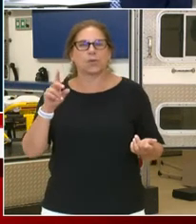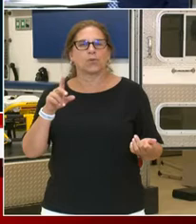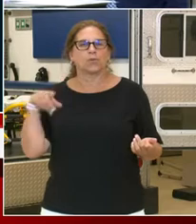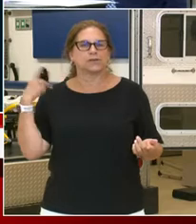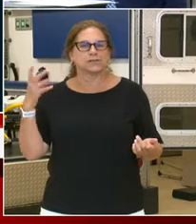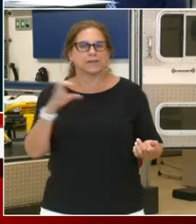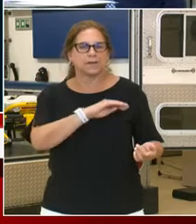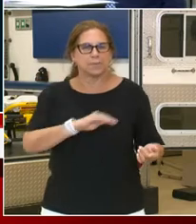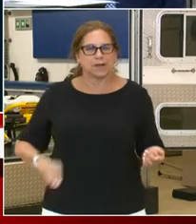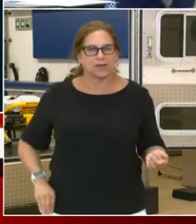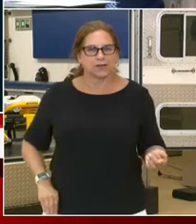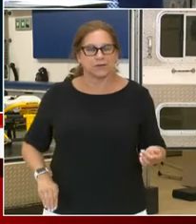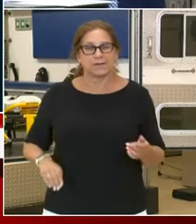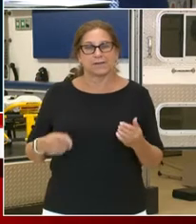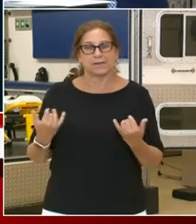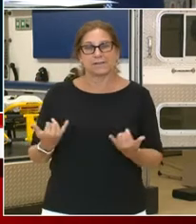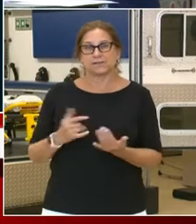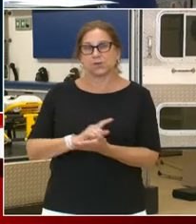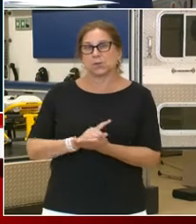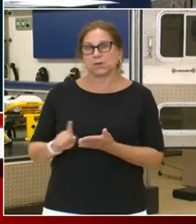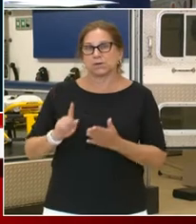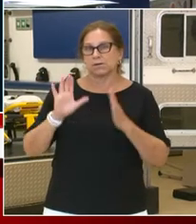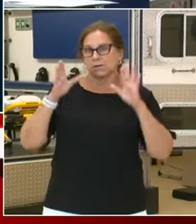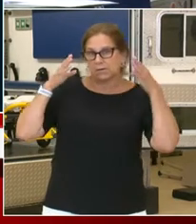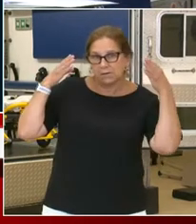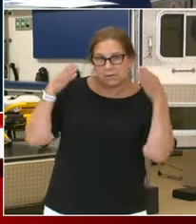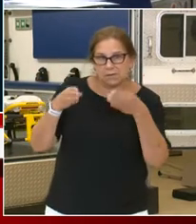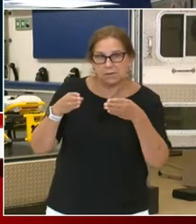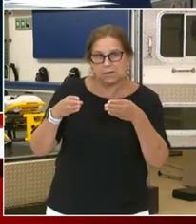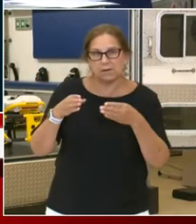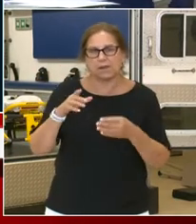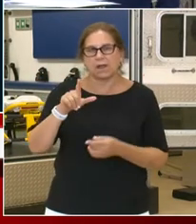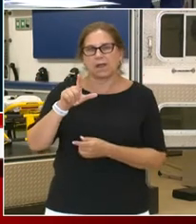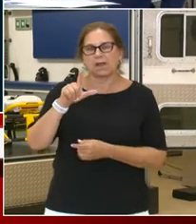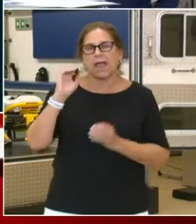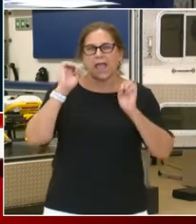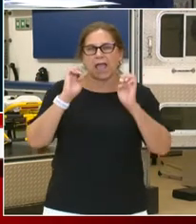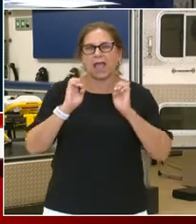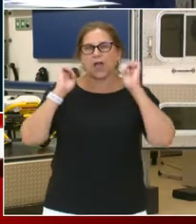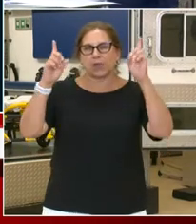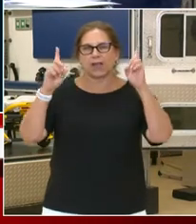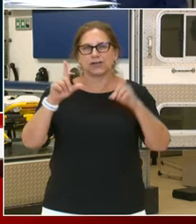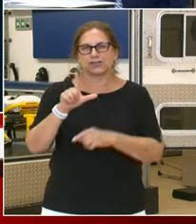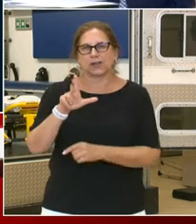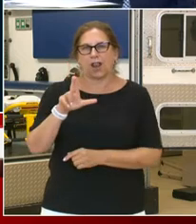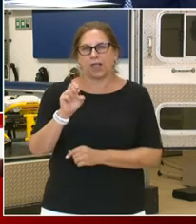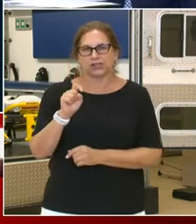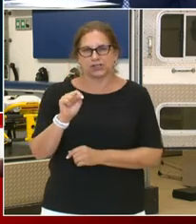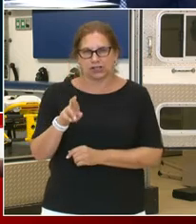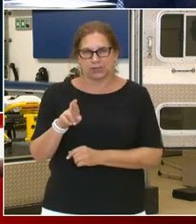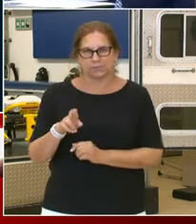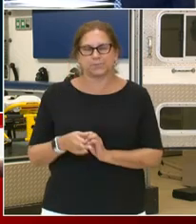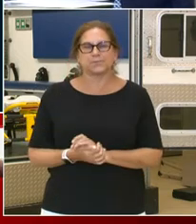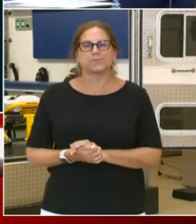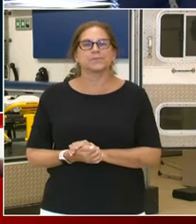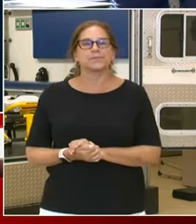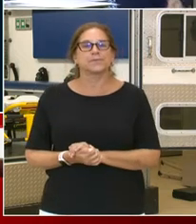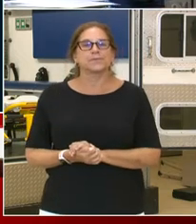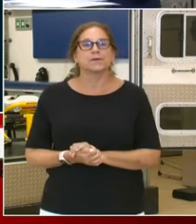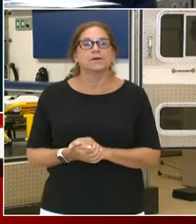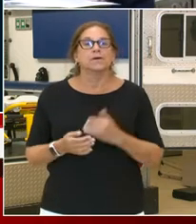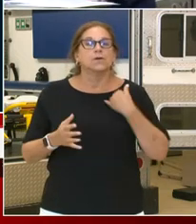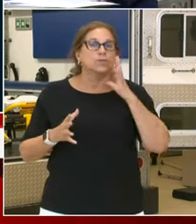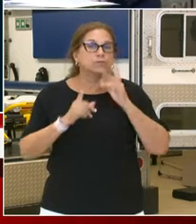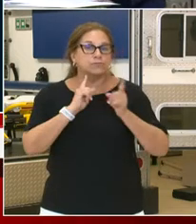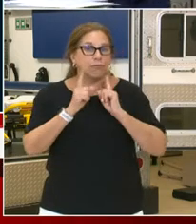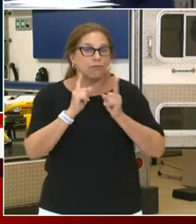education cluster as we talk about the continuum of birth to career and the many education investments from Mayor Bowser in this budget. So